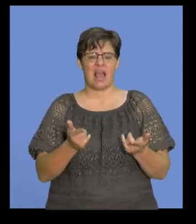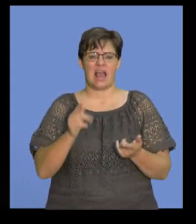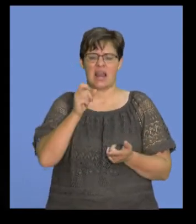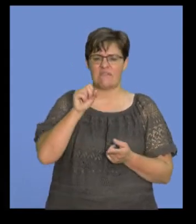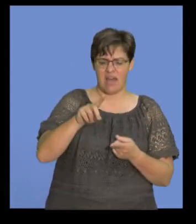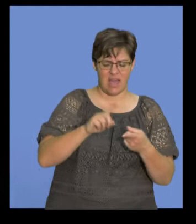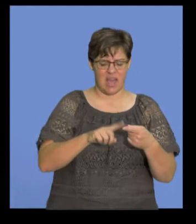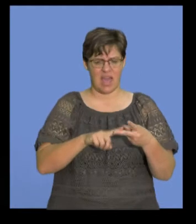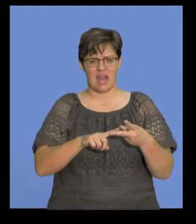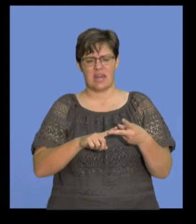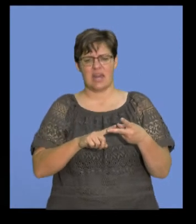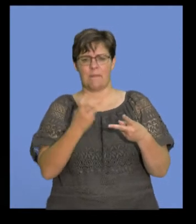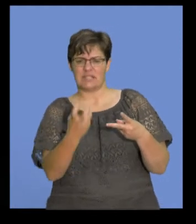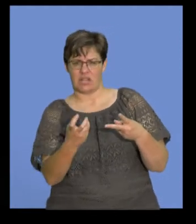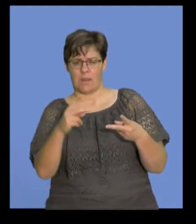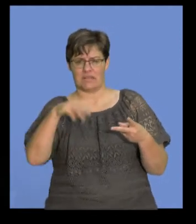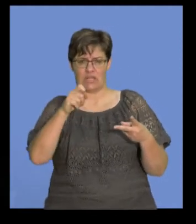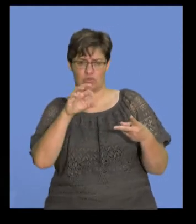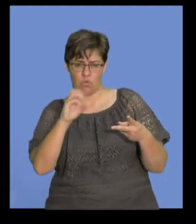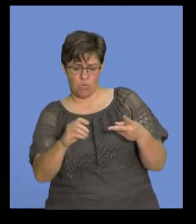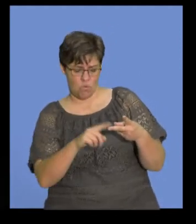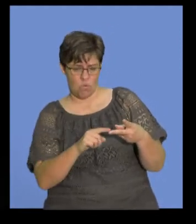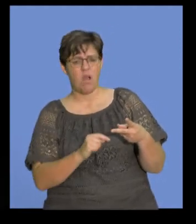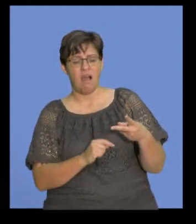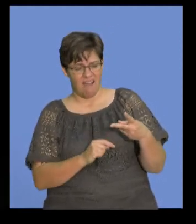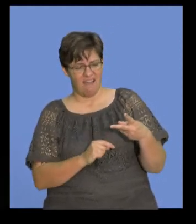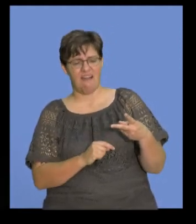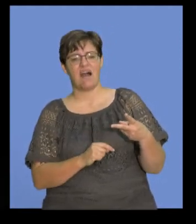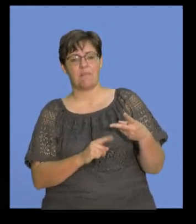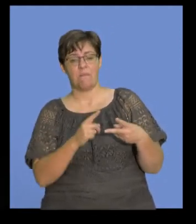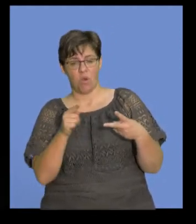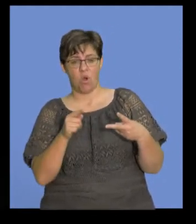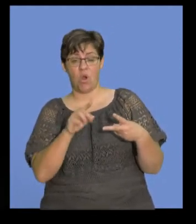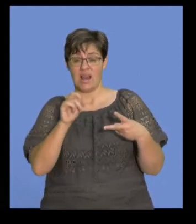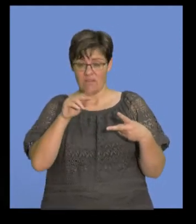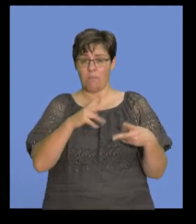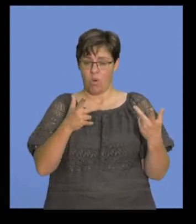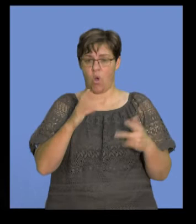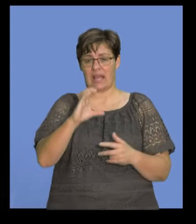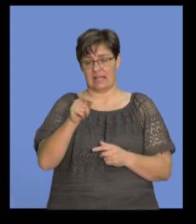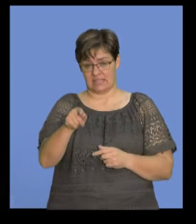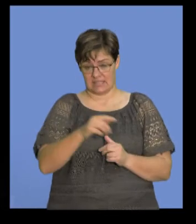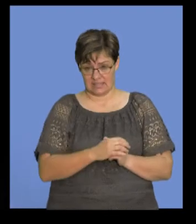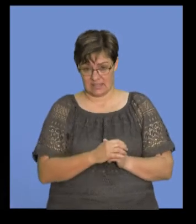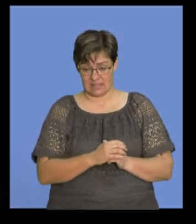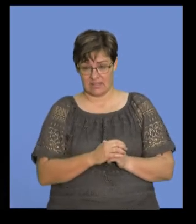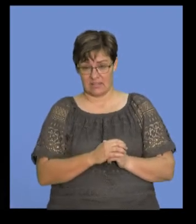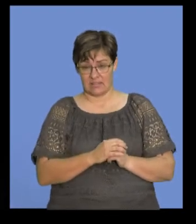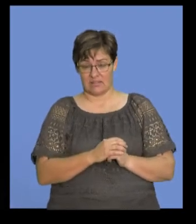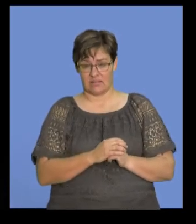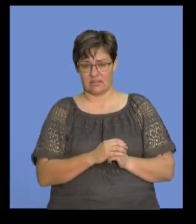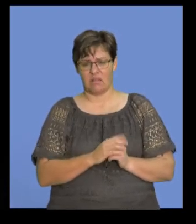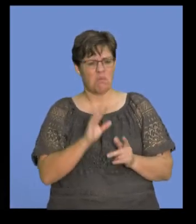liver and potato, and we can clearly see that liver has more catalase. So if you were asked to find